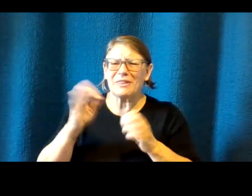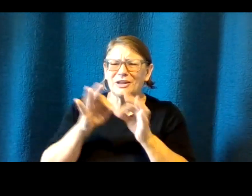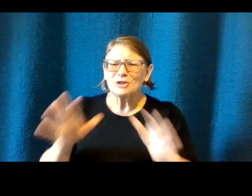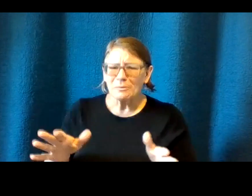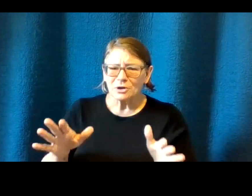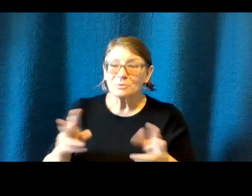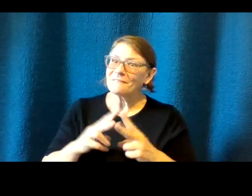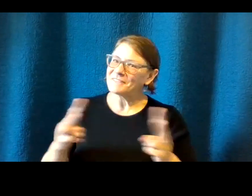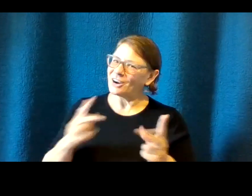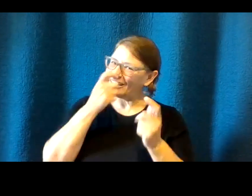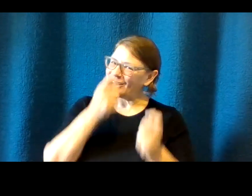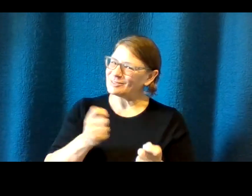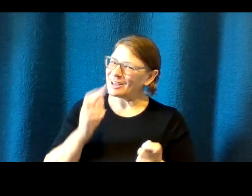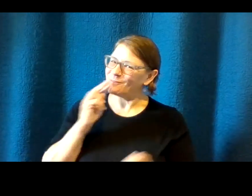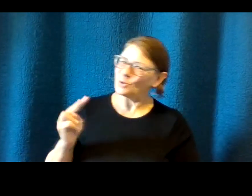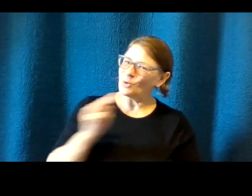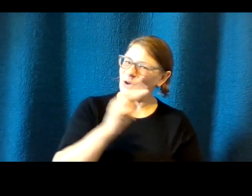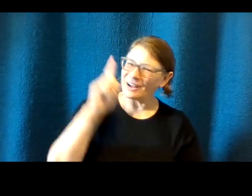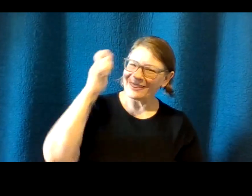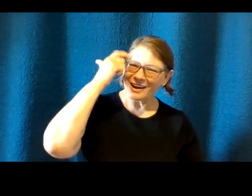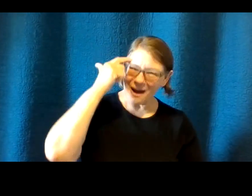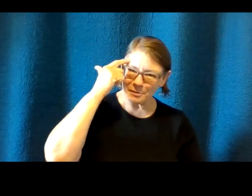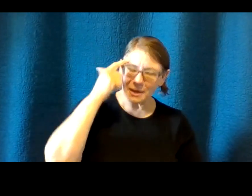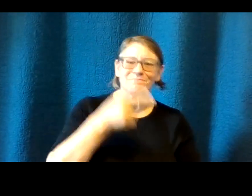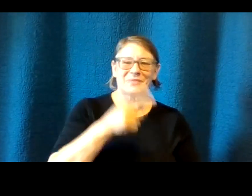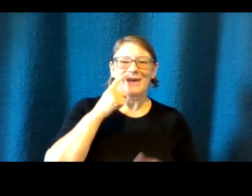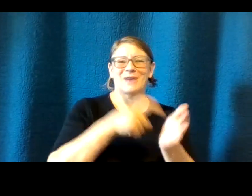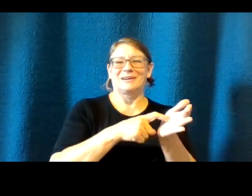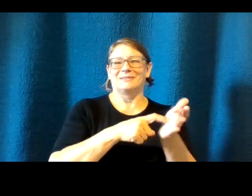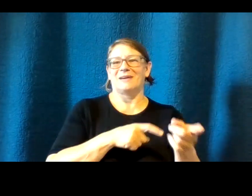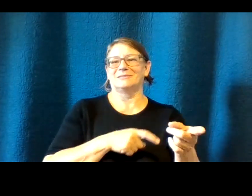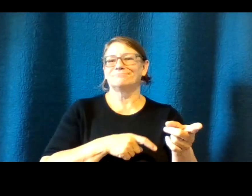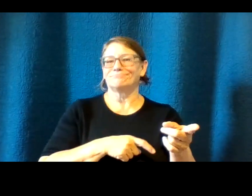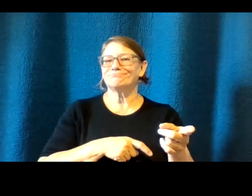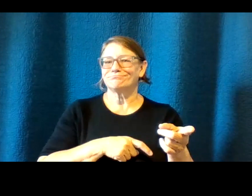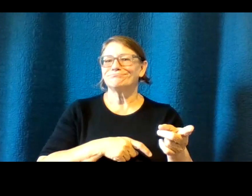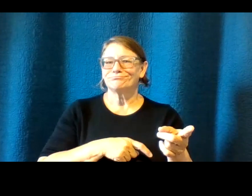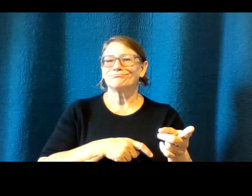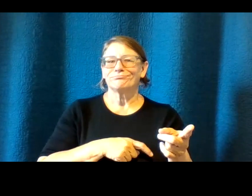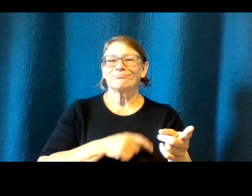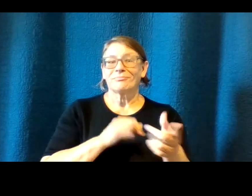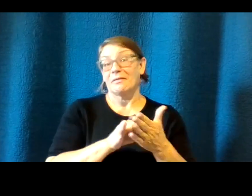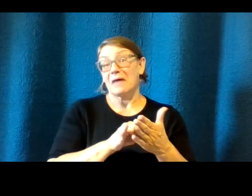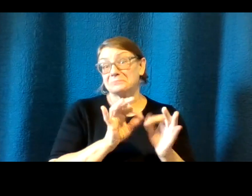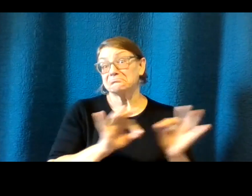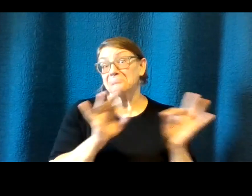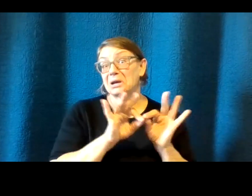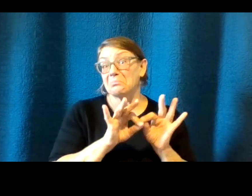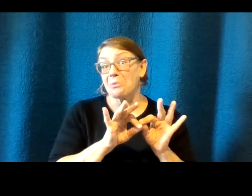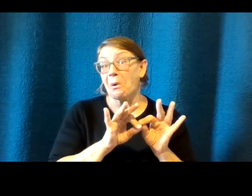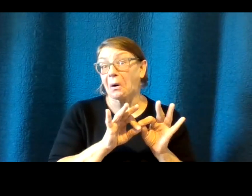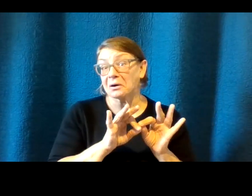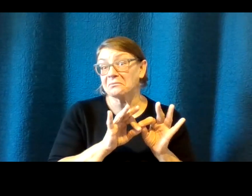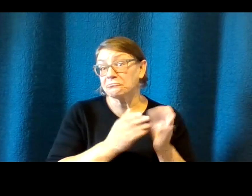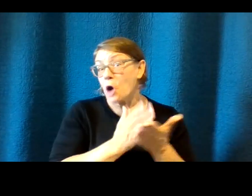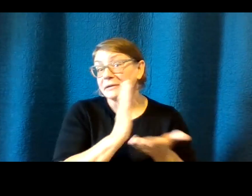very interesting when you look at the government, that at least the government recognizes that is an important, and they